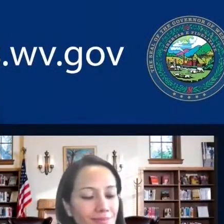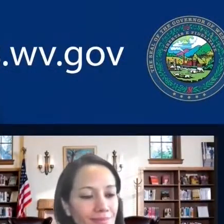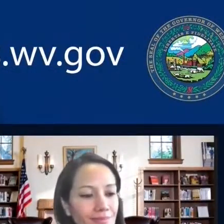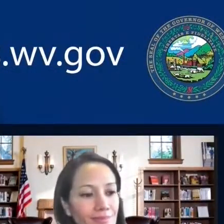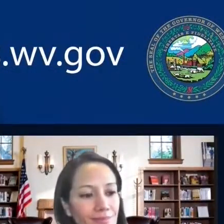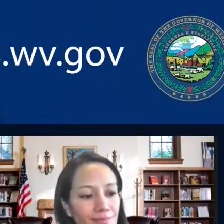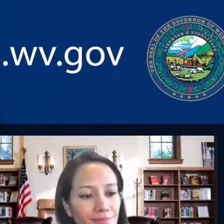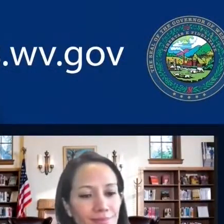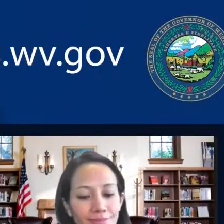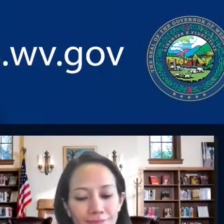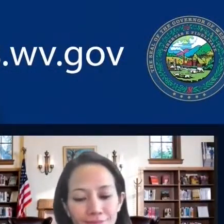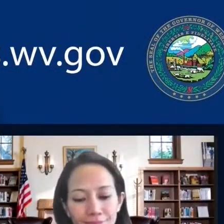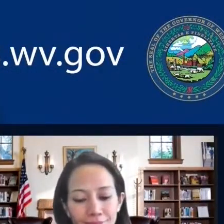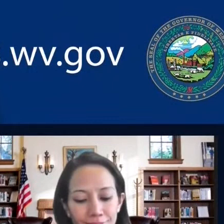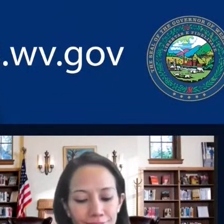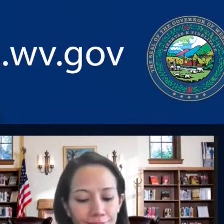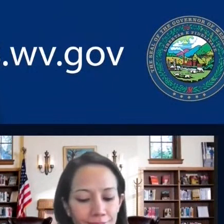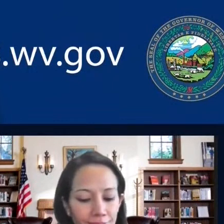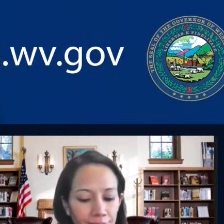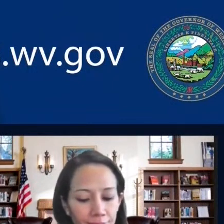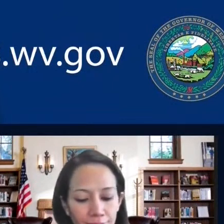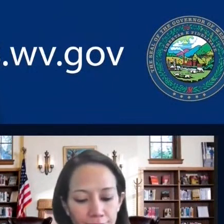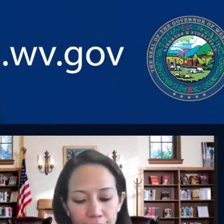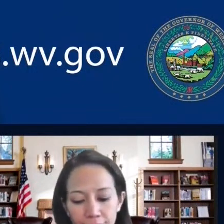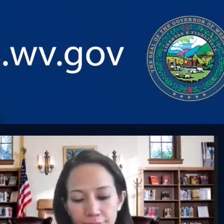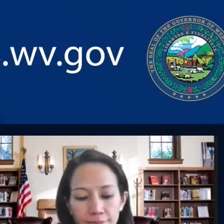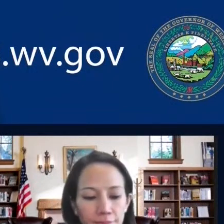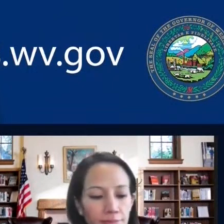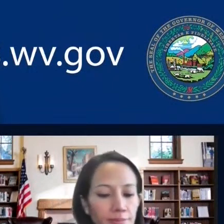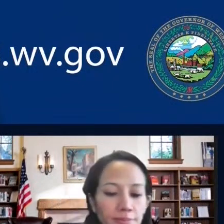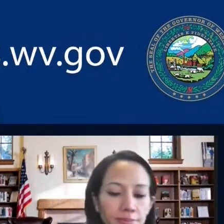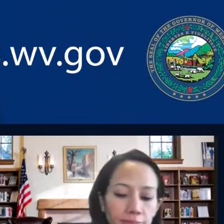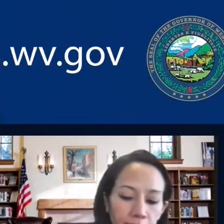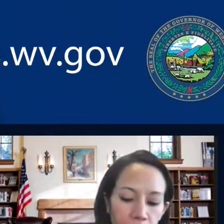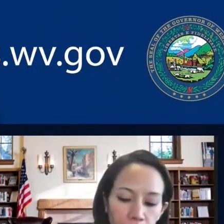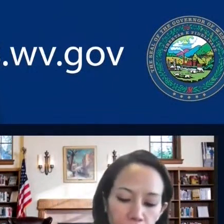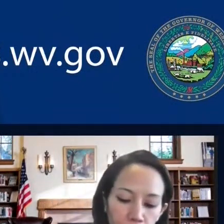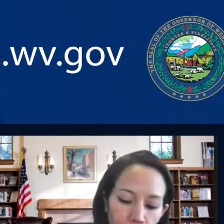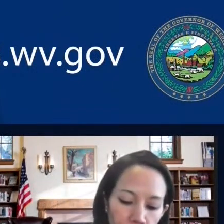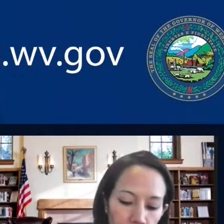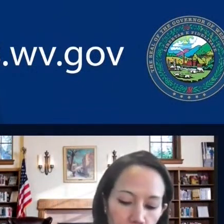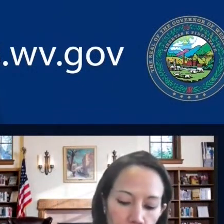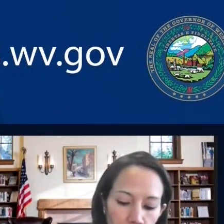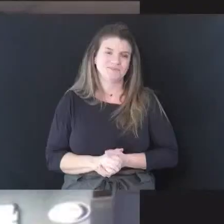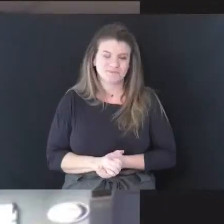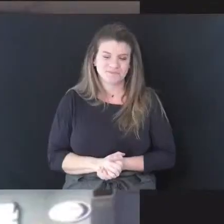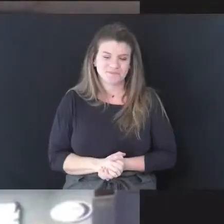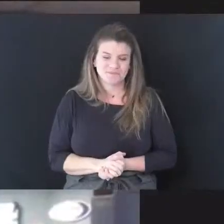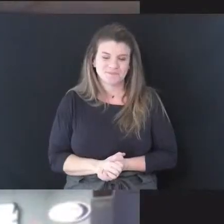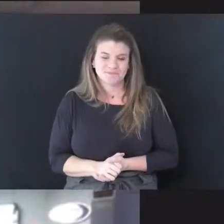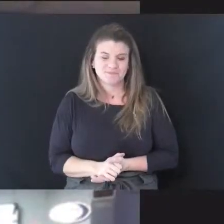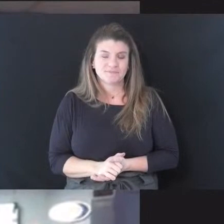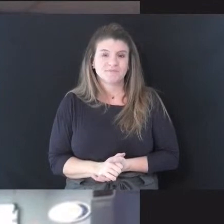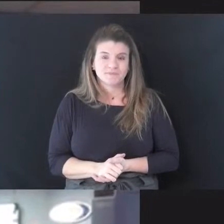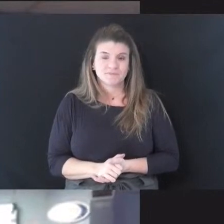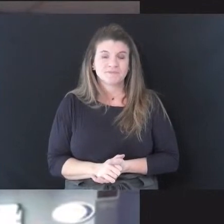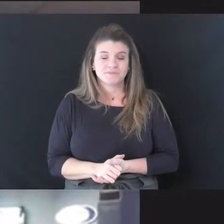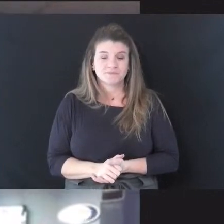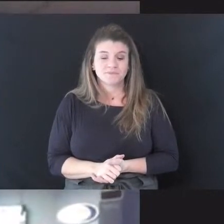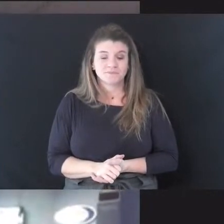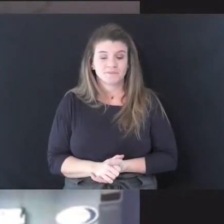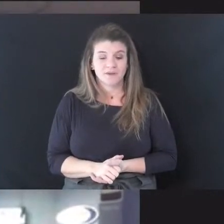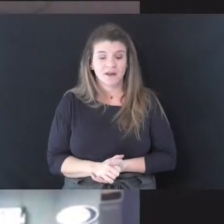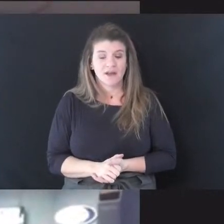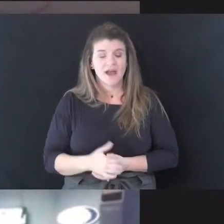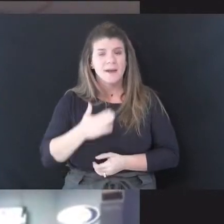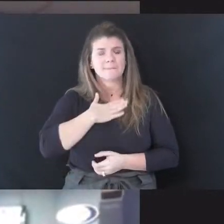All right, thank you, June. Next to Brendan Tierney with WSAZ. Good afternoon, Brendan Tierney here with WSAZ News Channel 3.